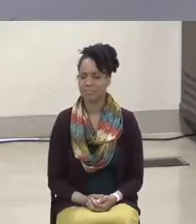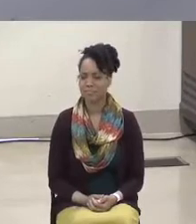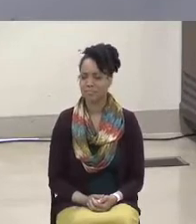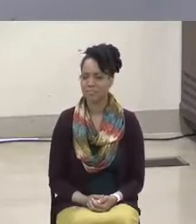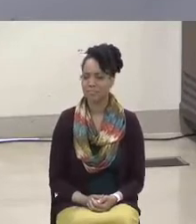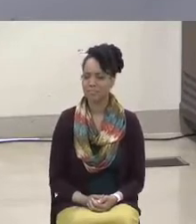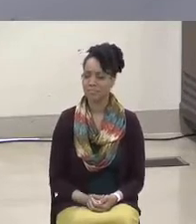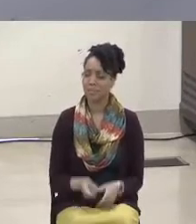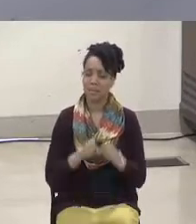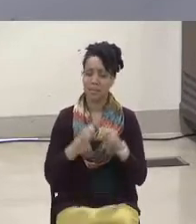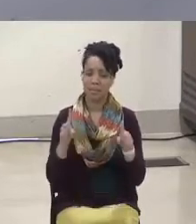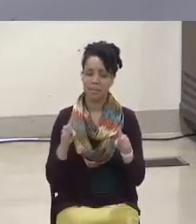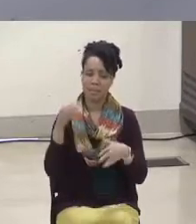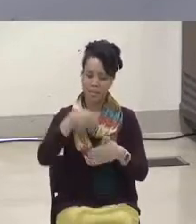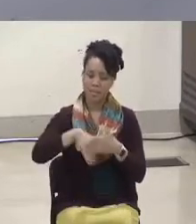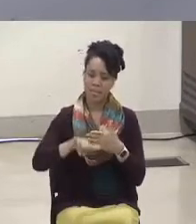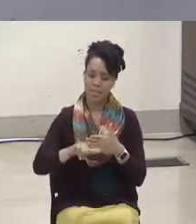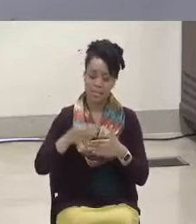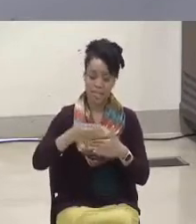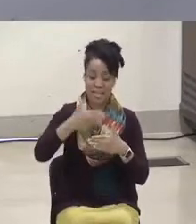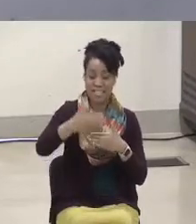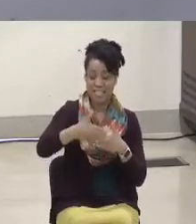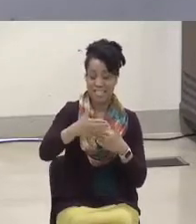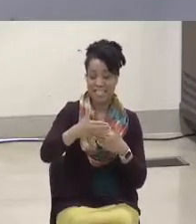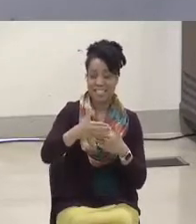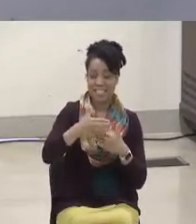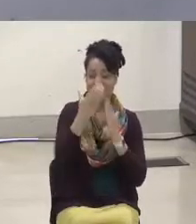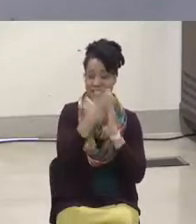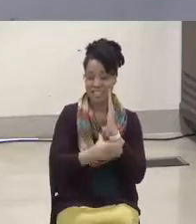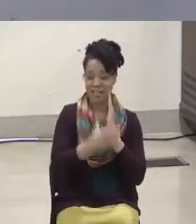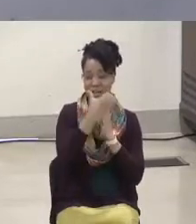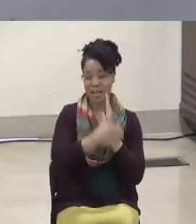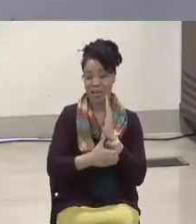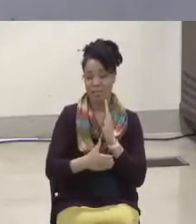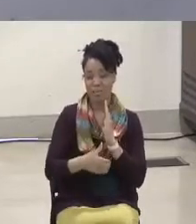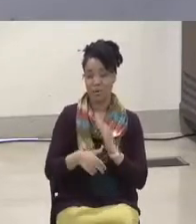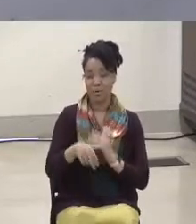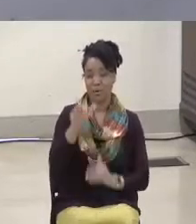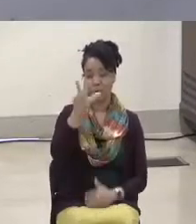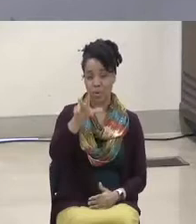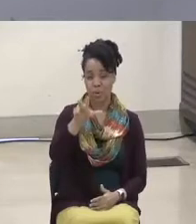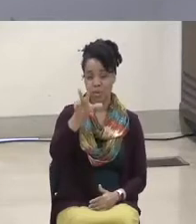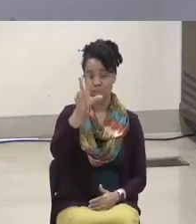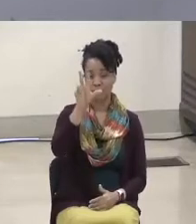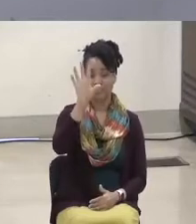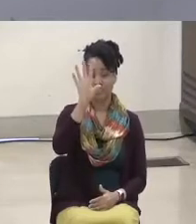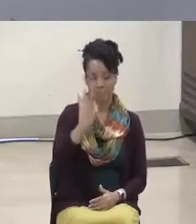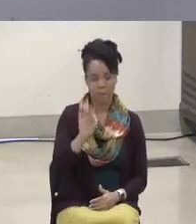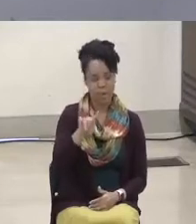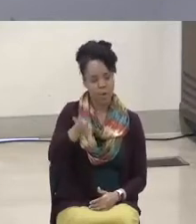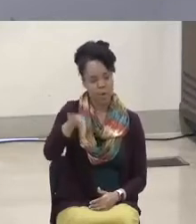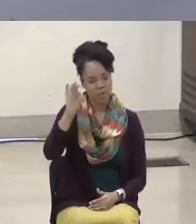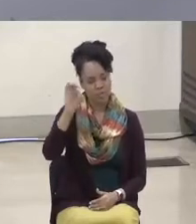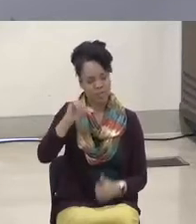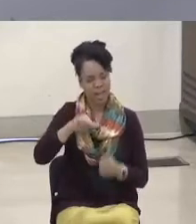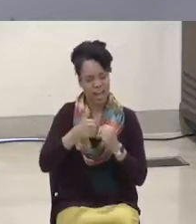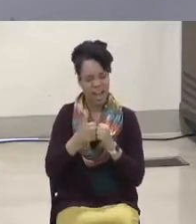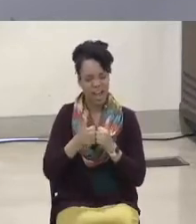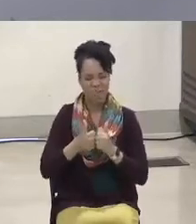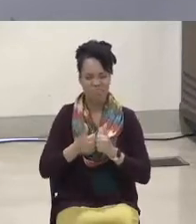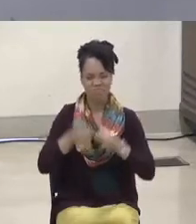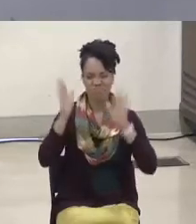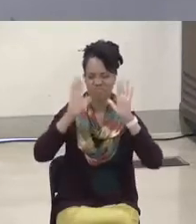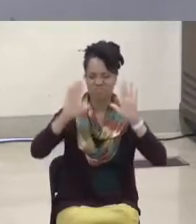Dios. But in that next chapter, chapter 29, you find how